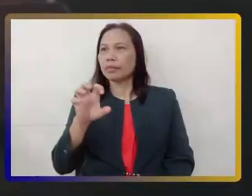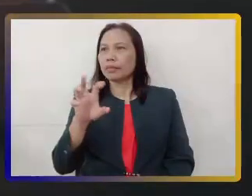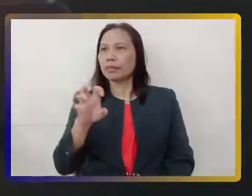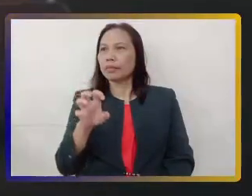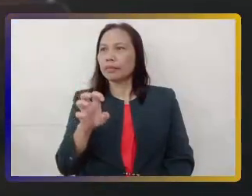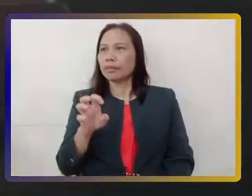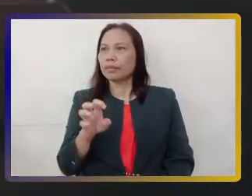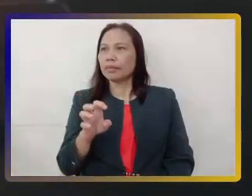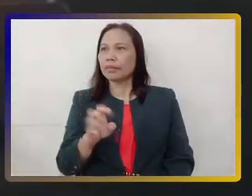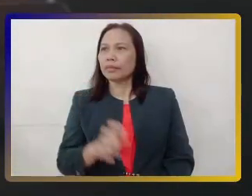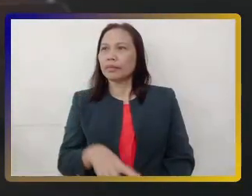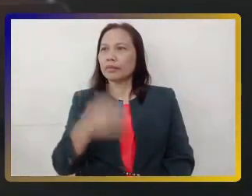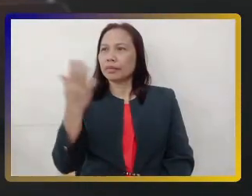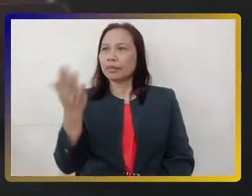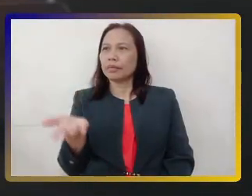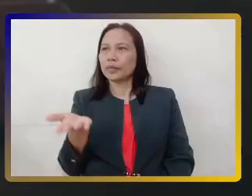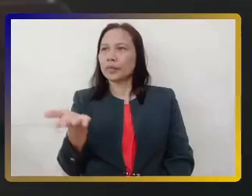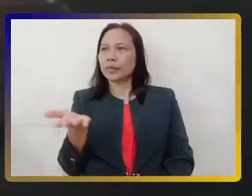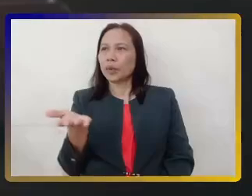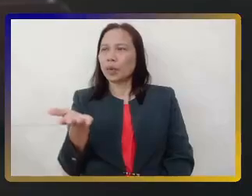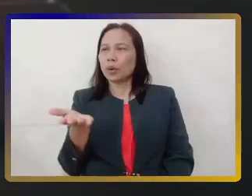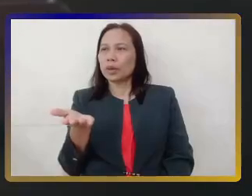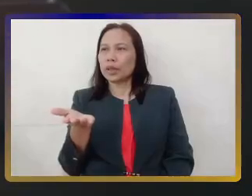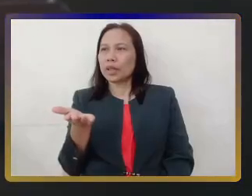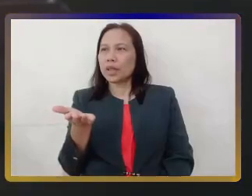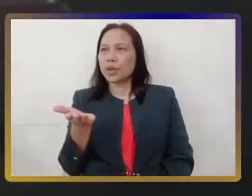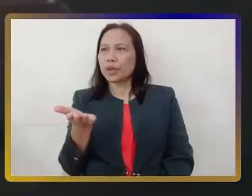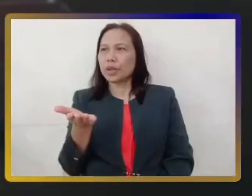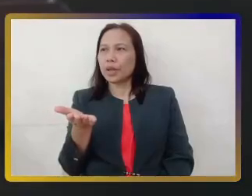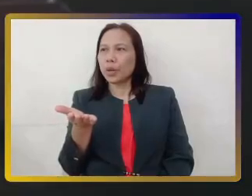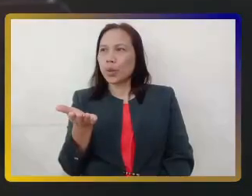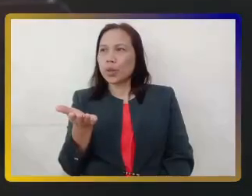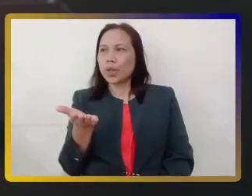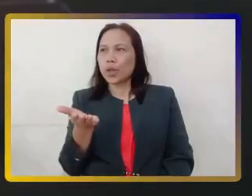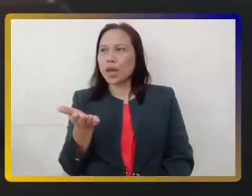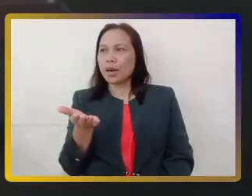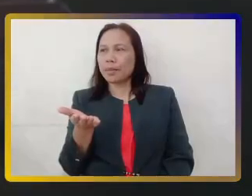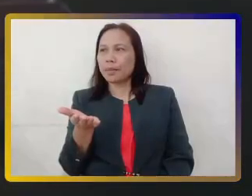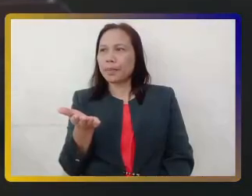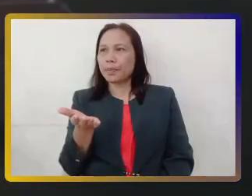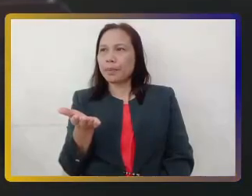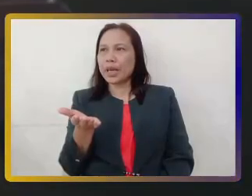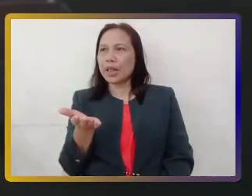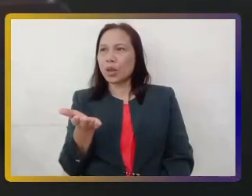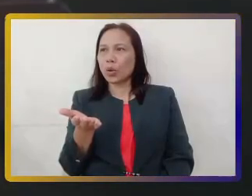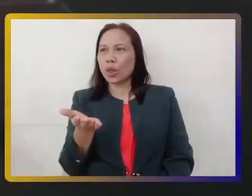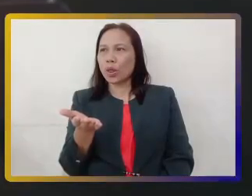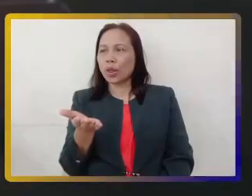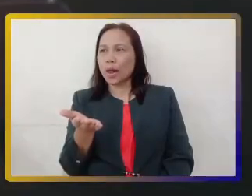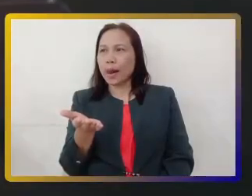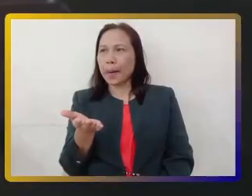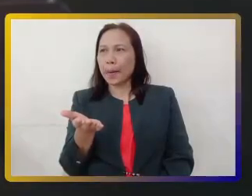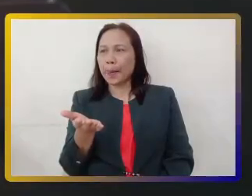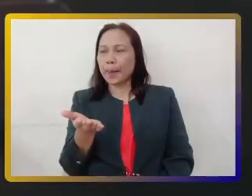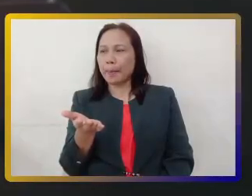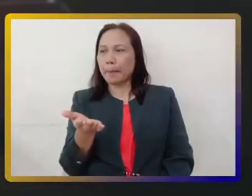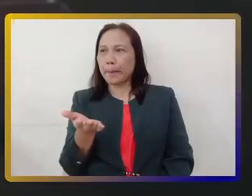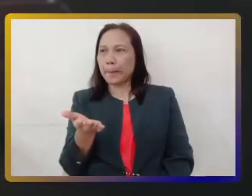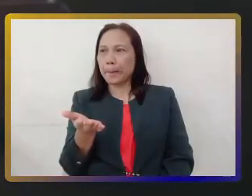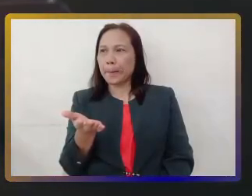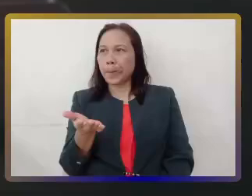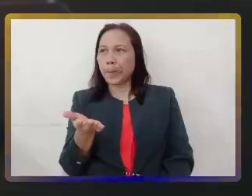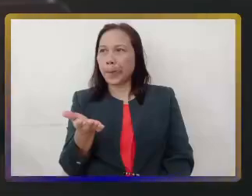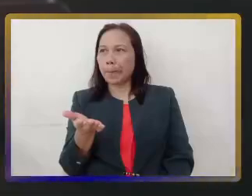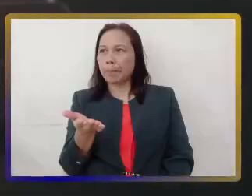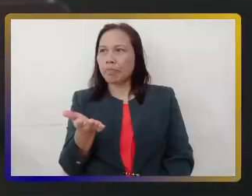Bi Fast and hold the traditions which have been tau